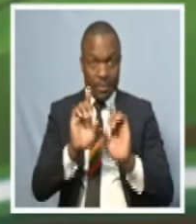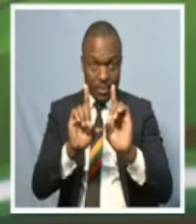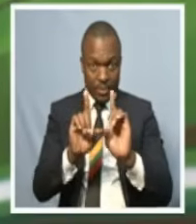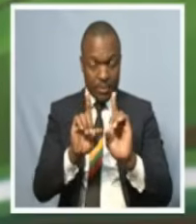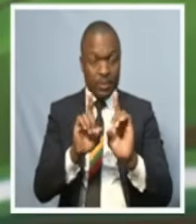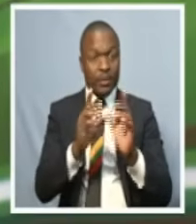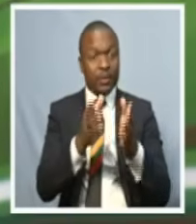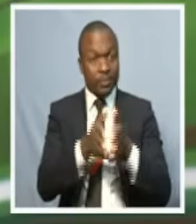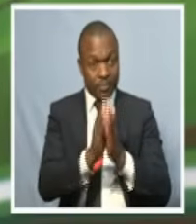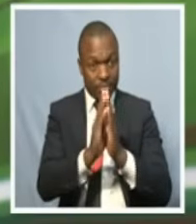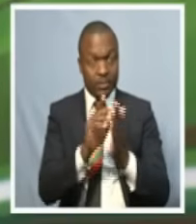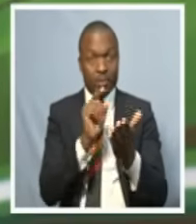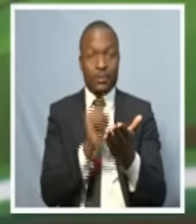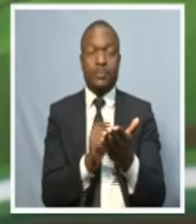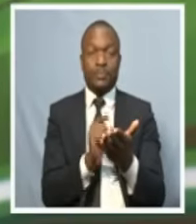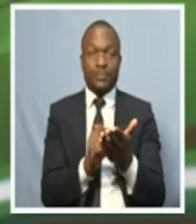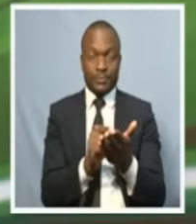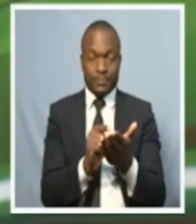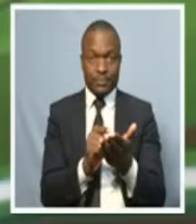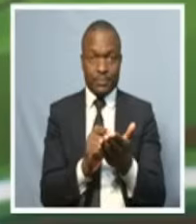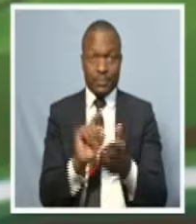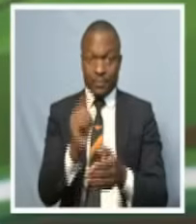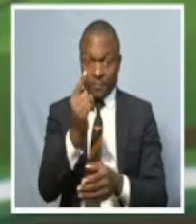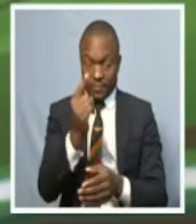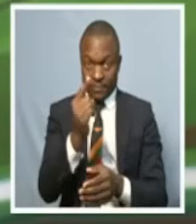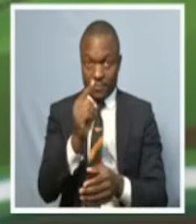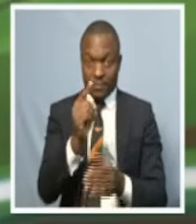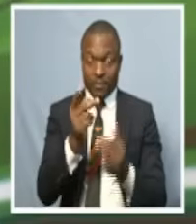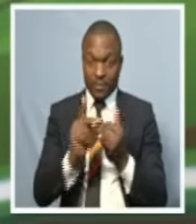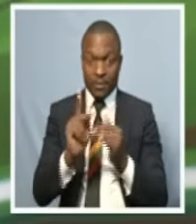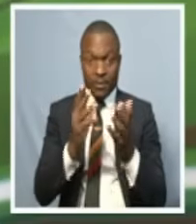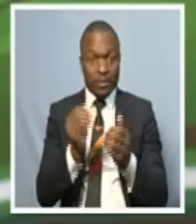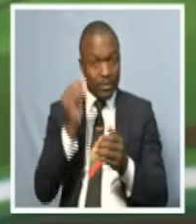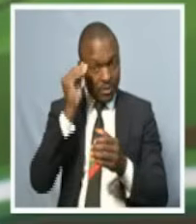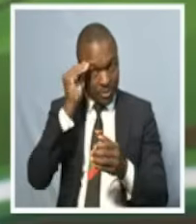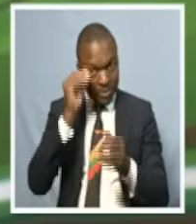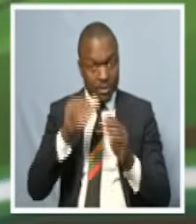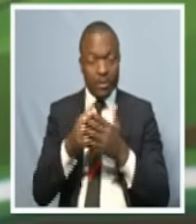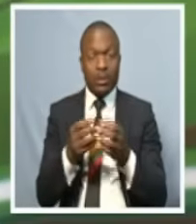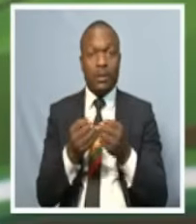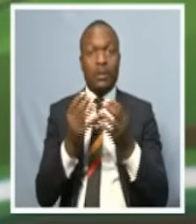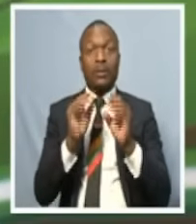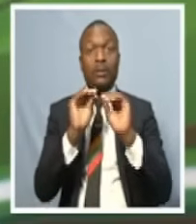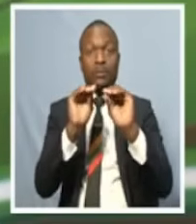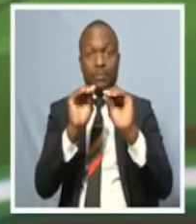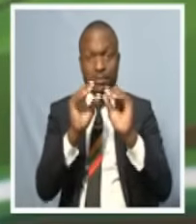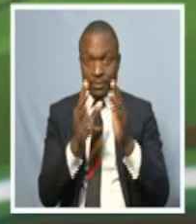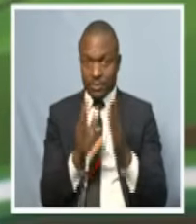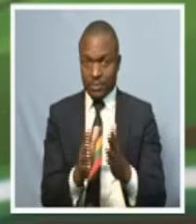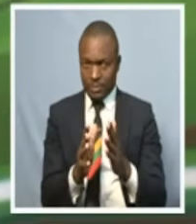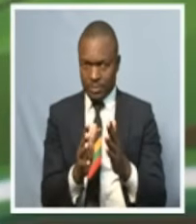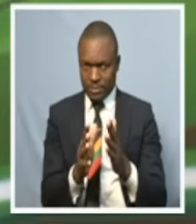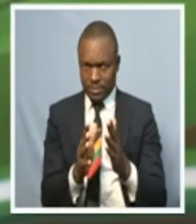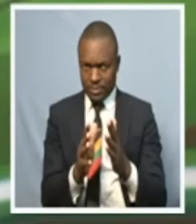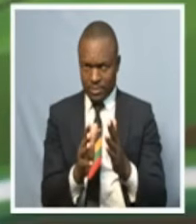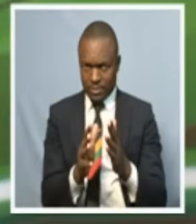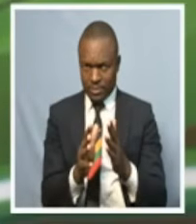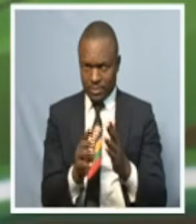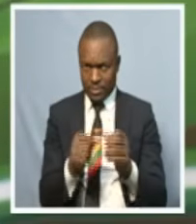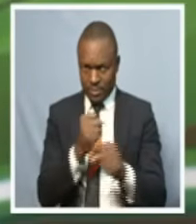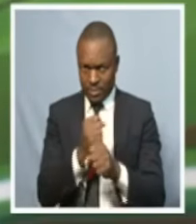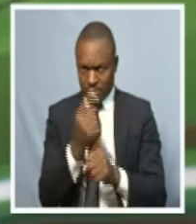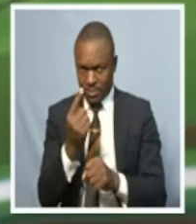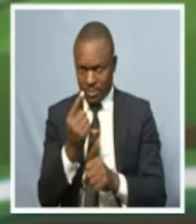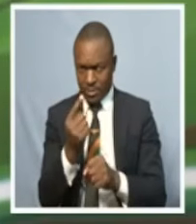Education. He asks his question in 5 parts. The first part, he wants to know how many teachers of forms 1 to 4 classes